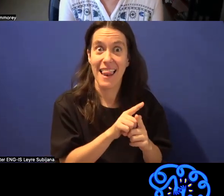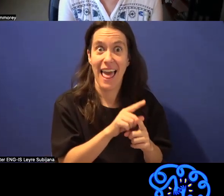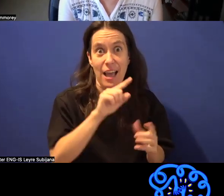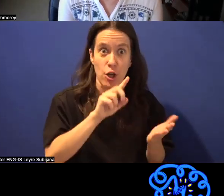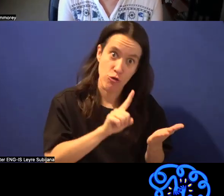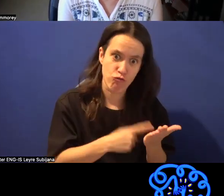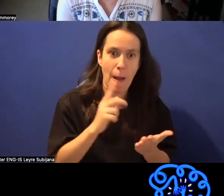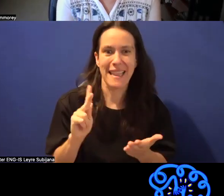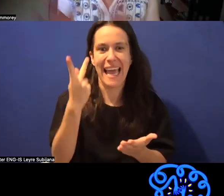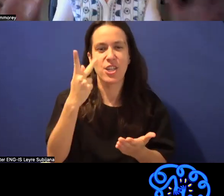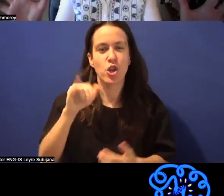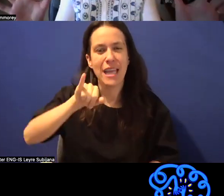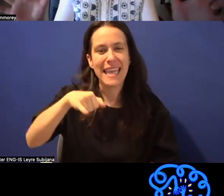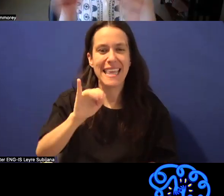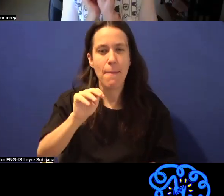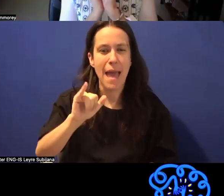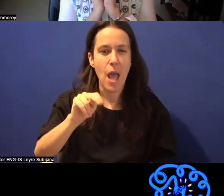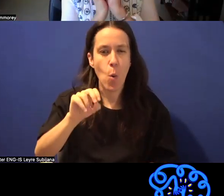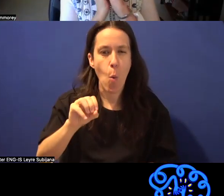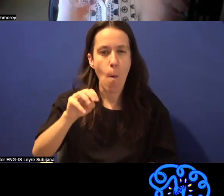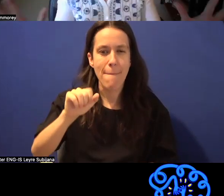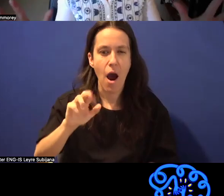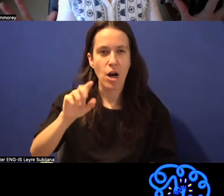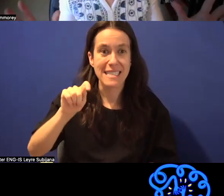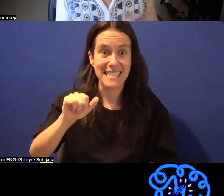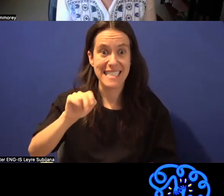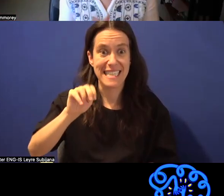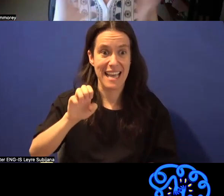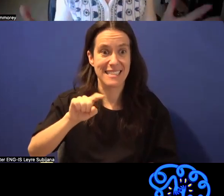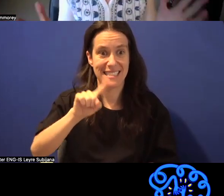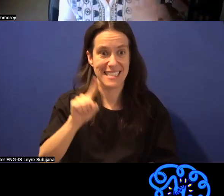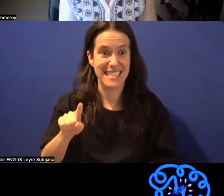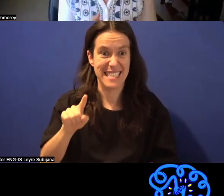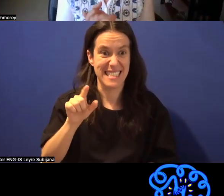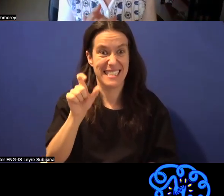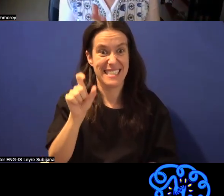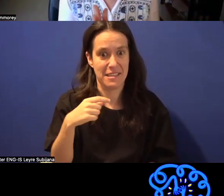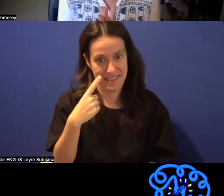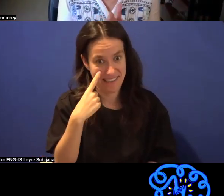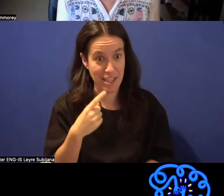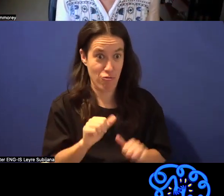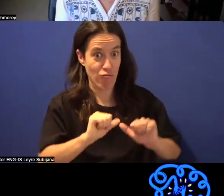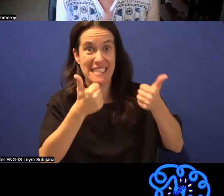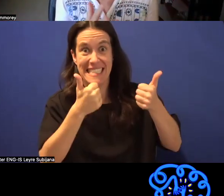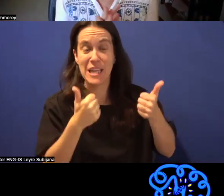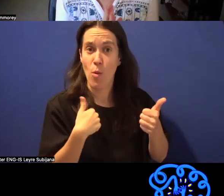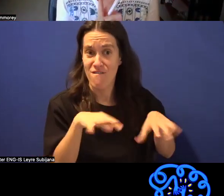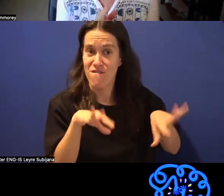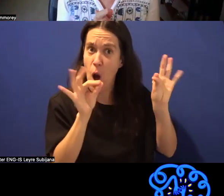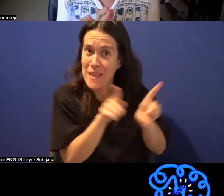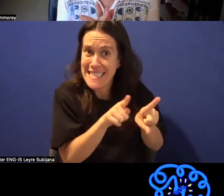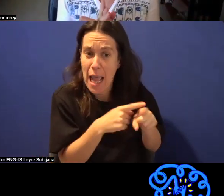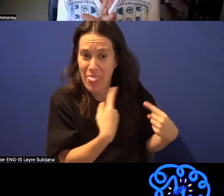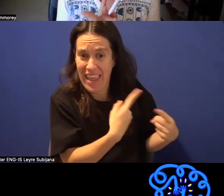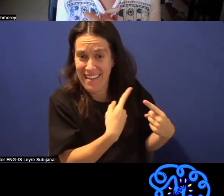Jimeno Martinez and Chris Baus. This is the first time in my life that I've been scooped, but it was great because we found the same thing. Now, Chris and